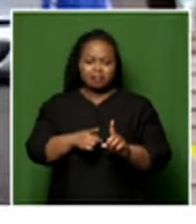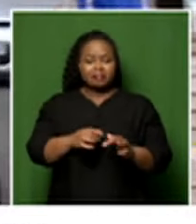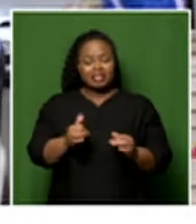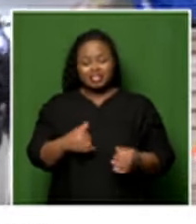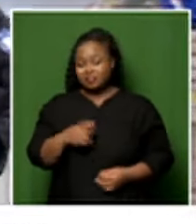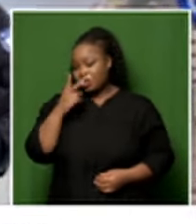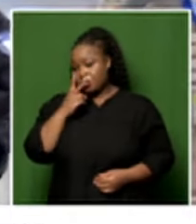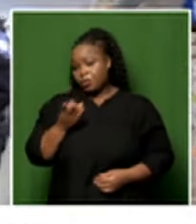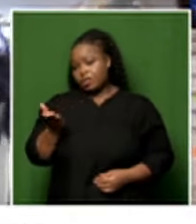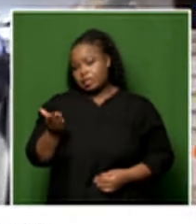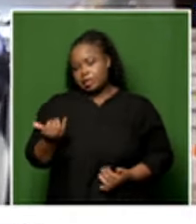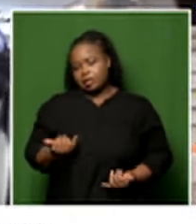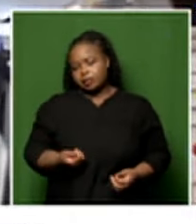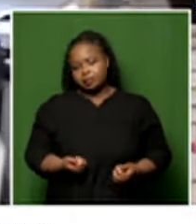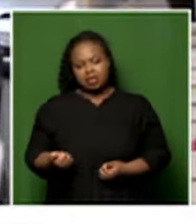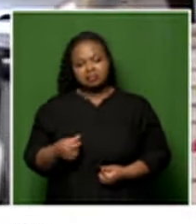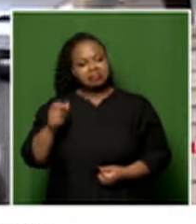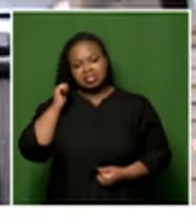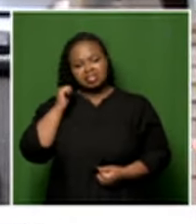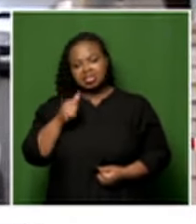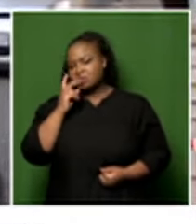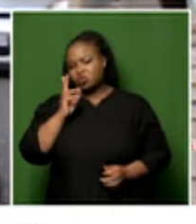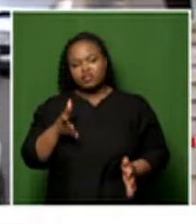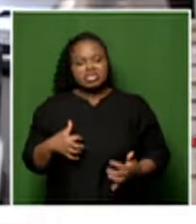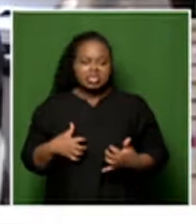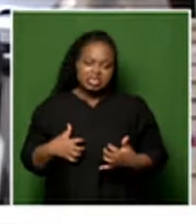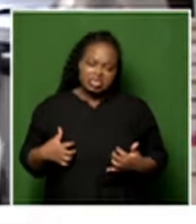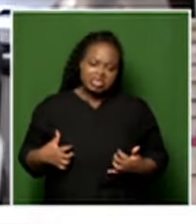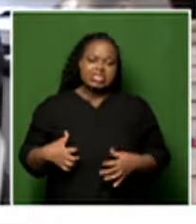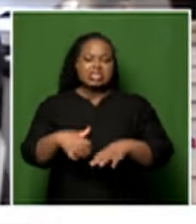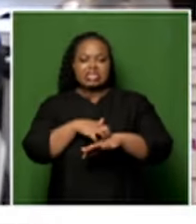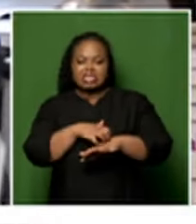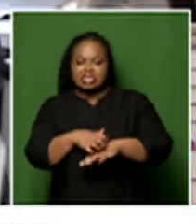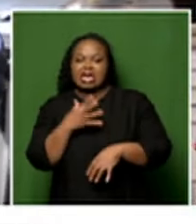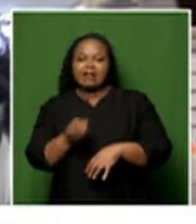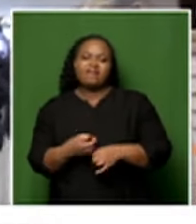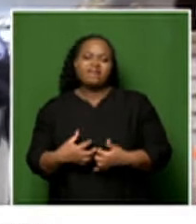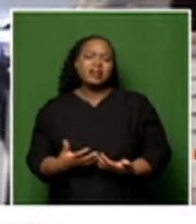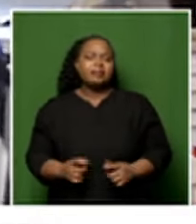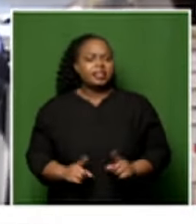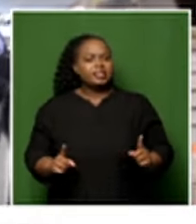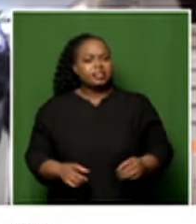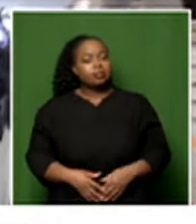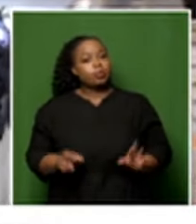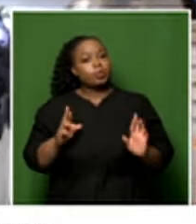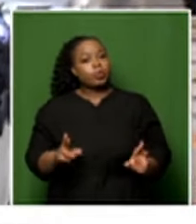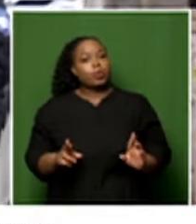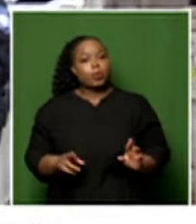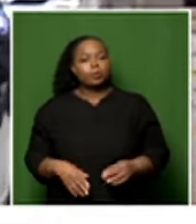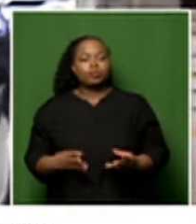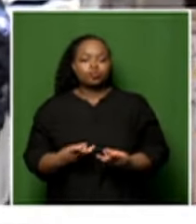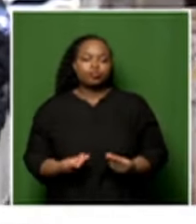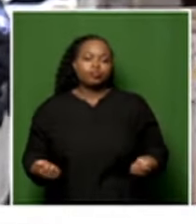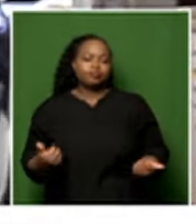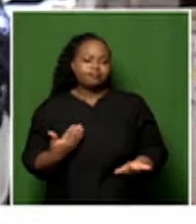things, it is back to what we saw yesterday, frustrations, and we hope that this will be sorted out.